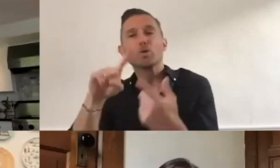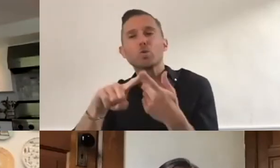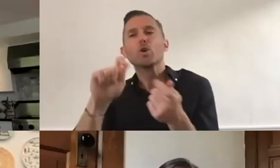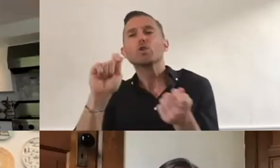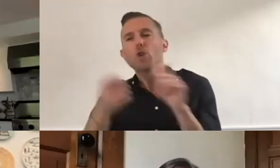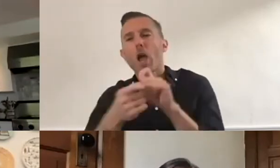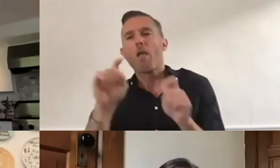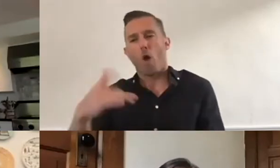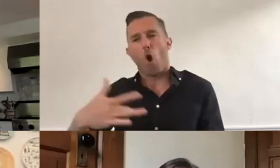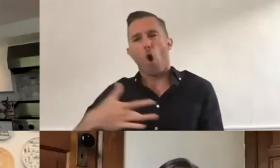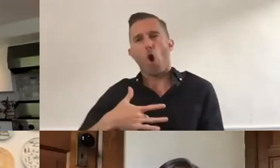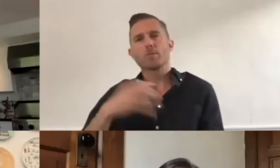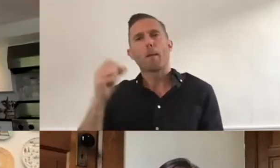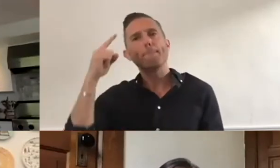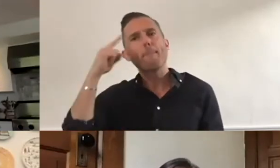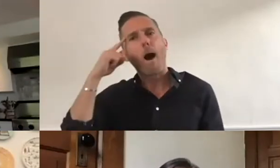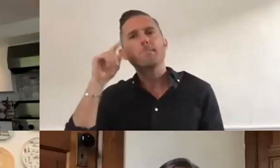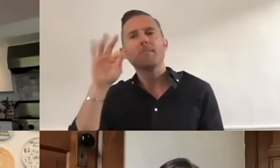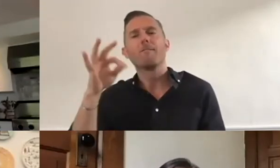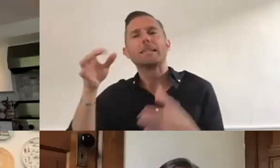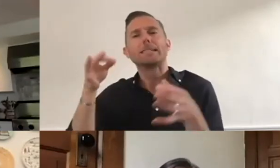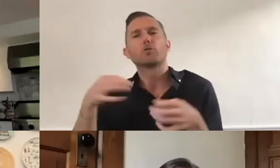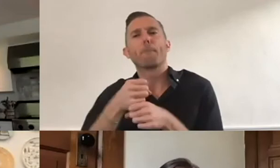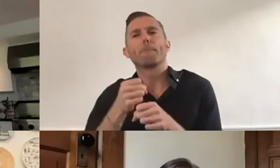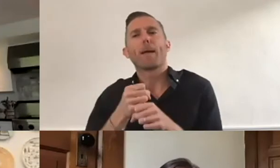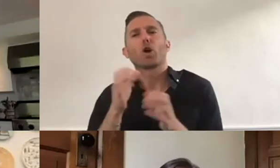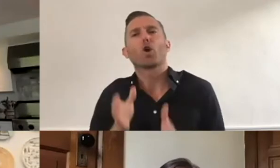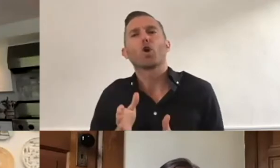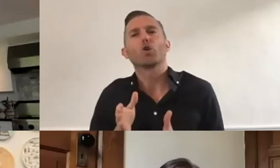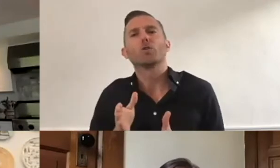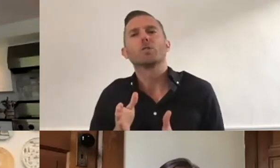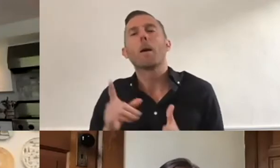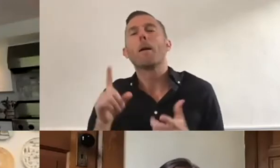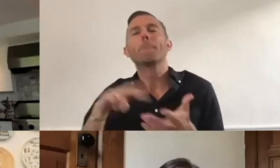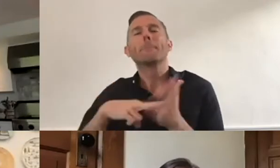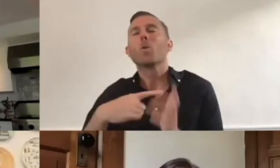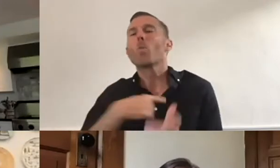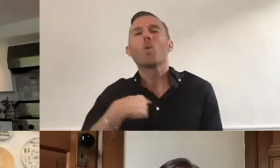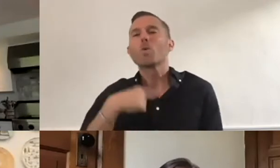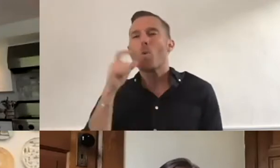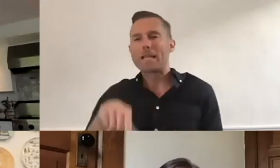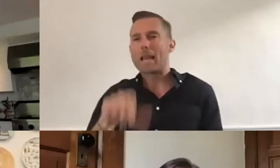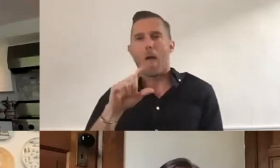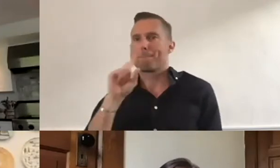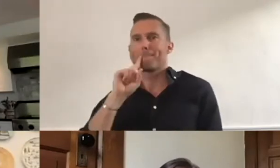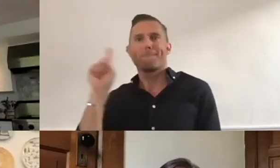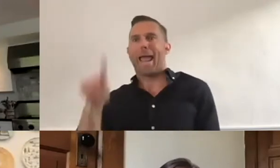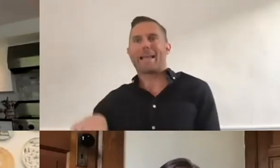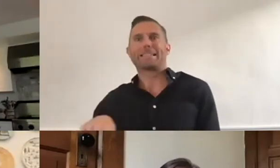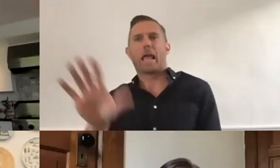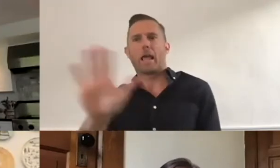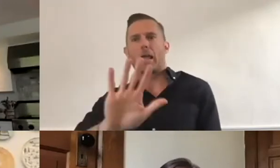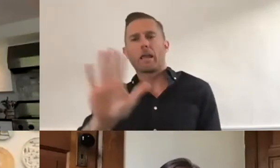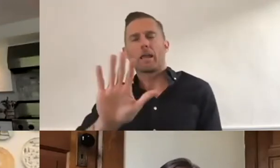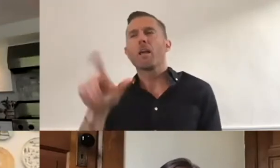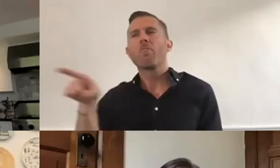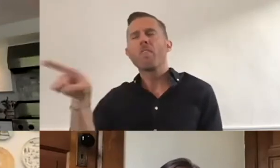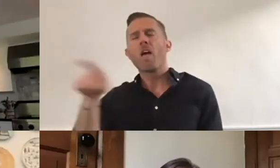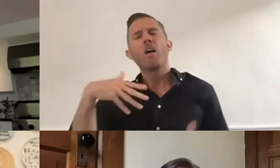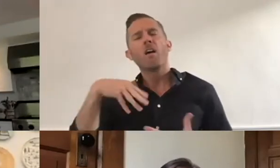minds of the decision makers, where they don't need to have that mandate to hire sort of people